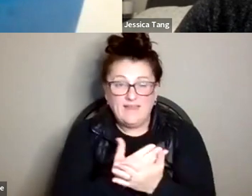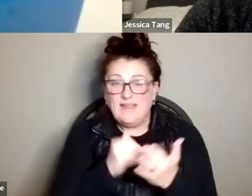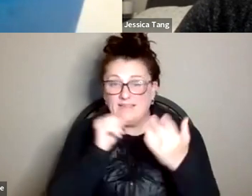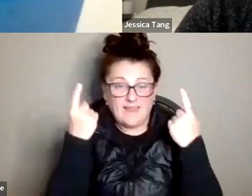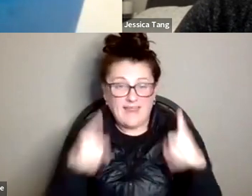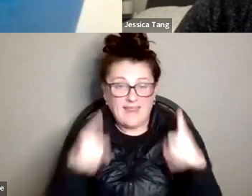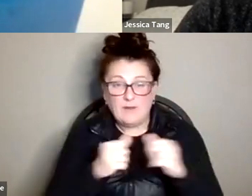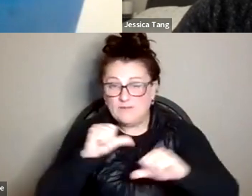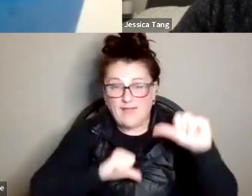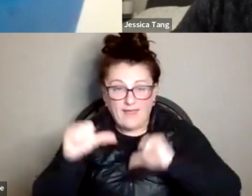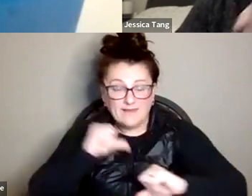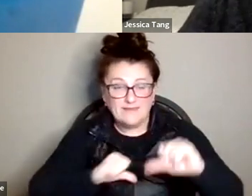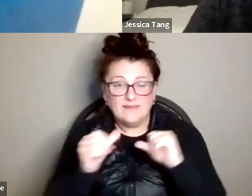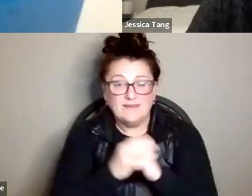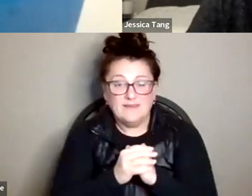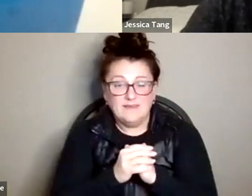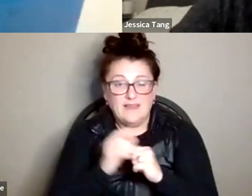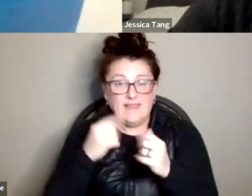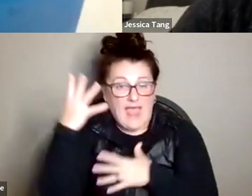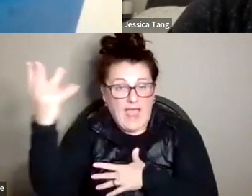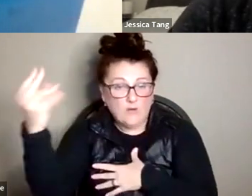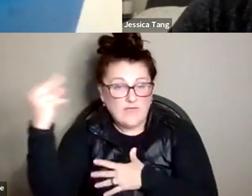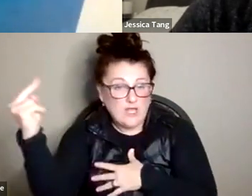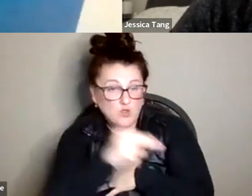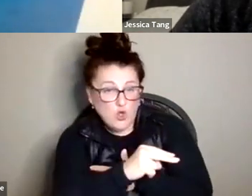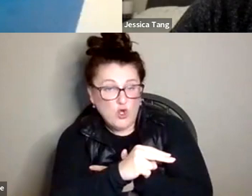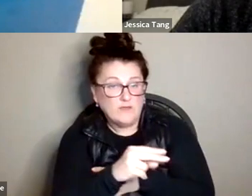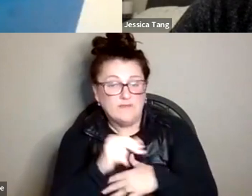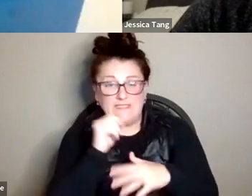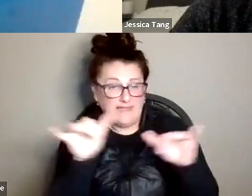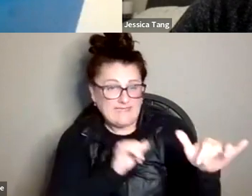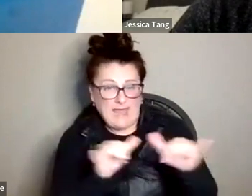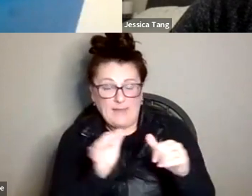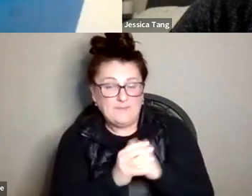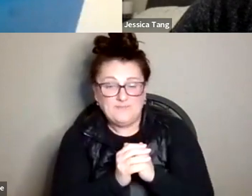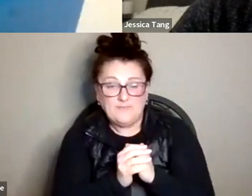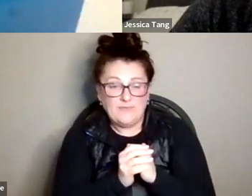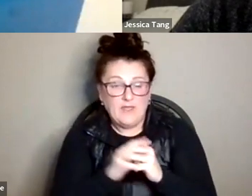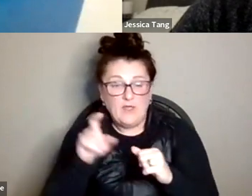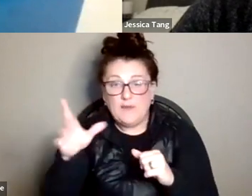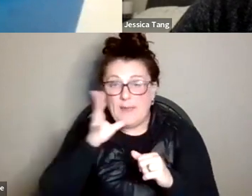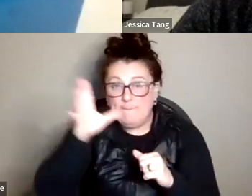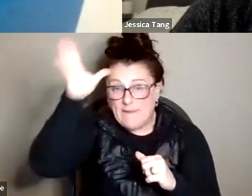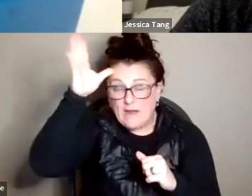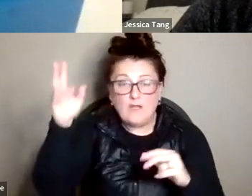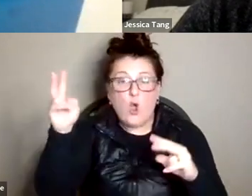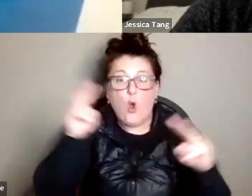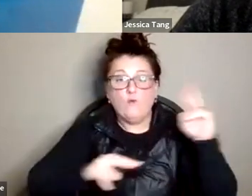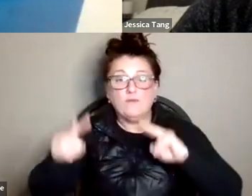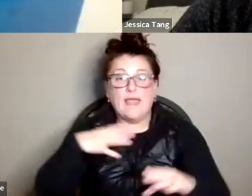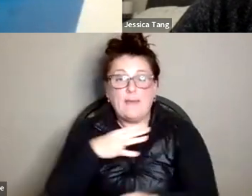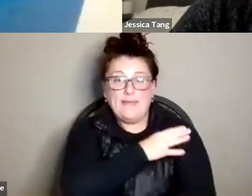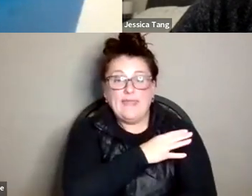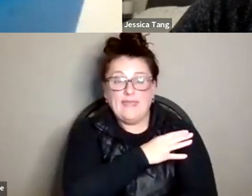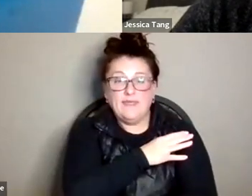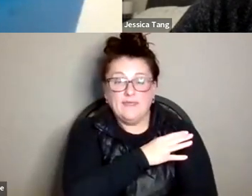with science, and that came from an outside source. So I think that we need a parent oversight committee, and